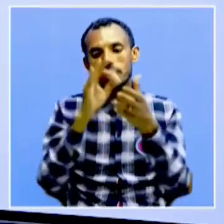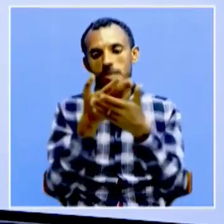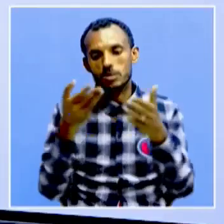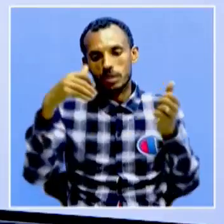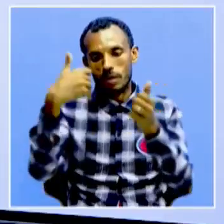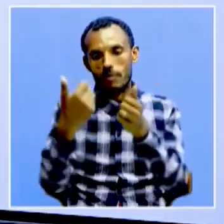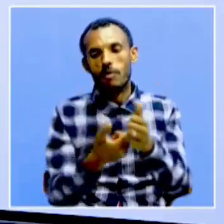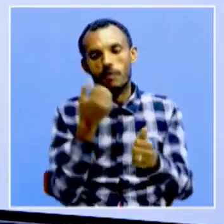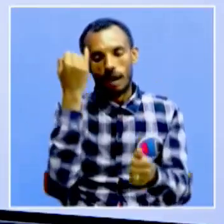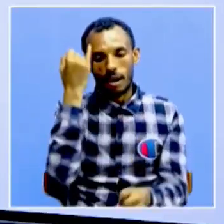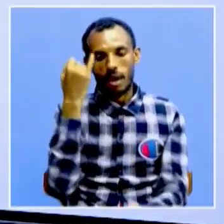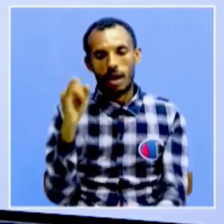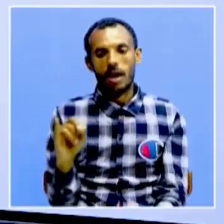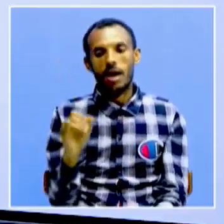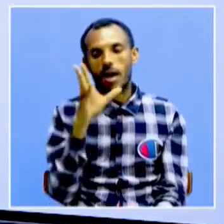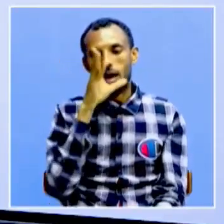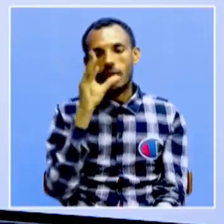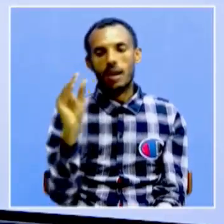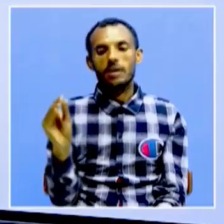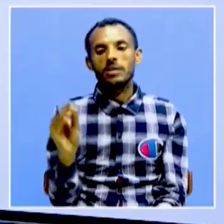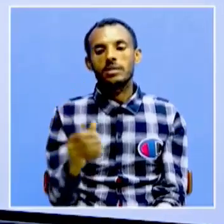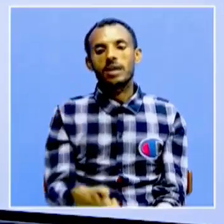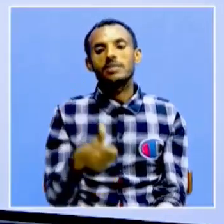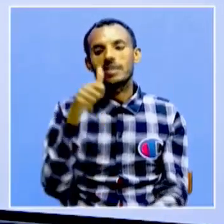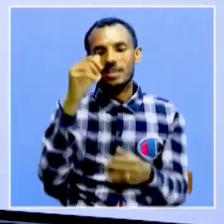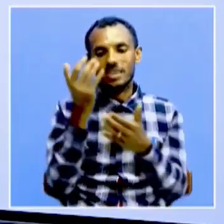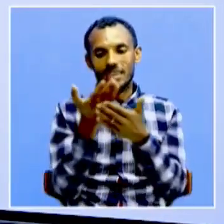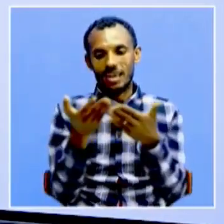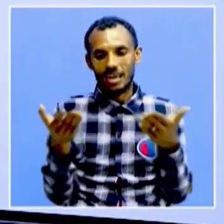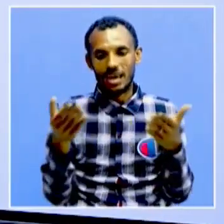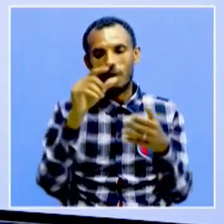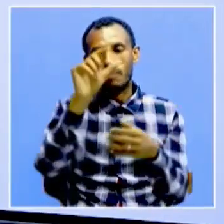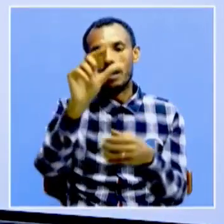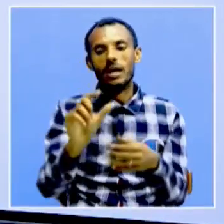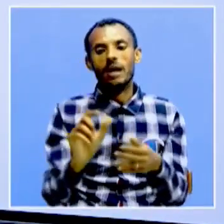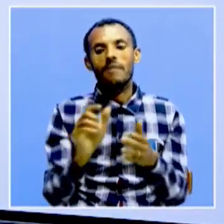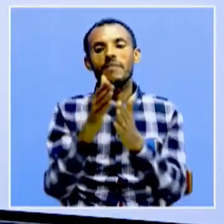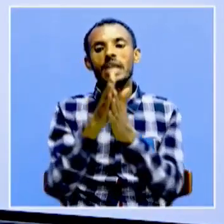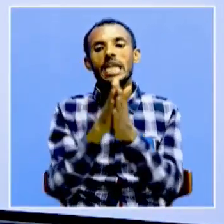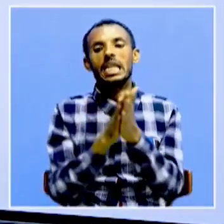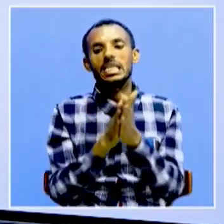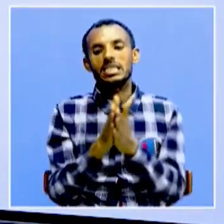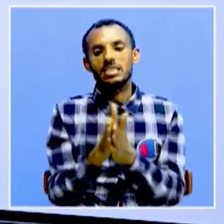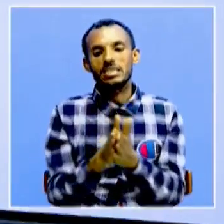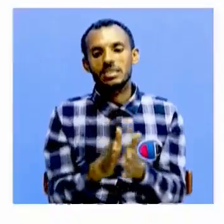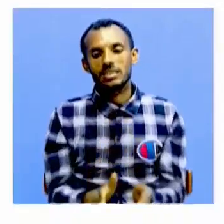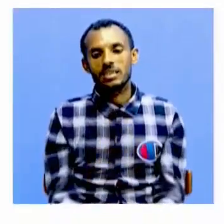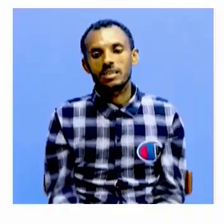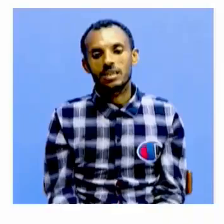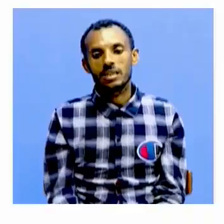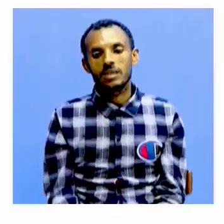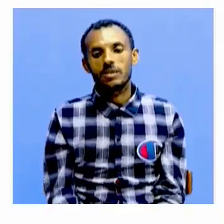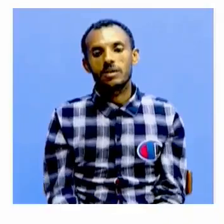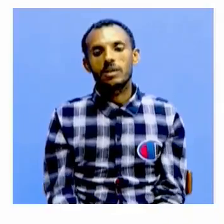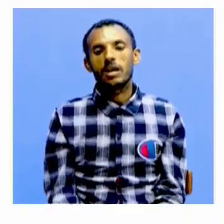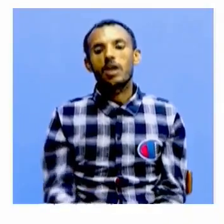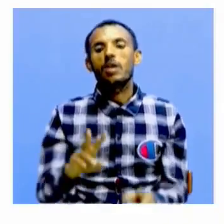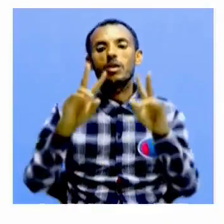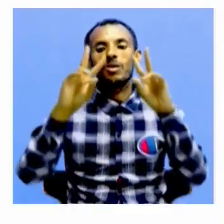of ideas. And the other thing is a paragraph needs what? A paragraph needs